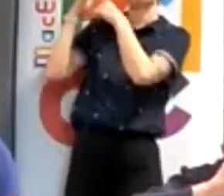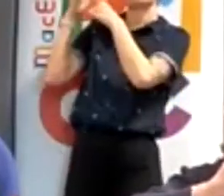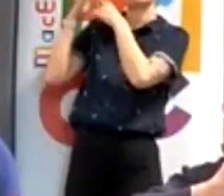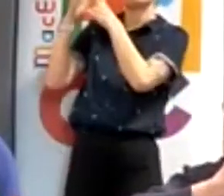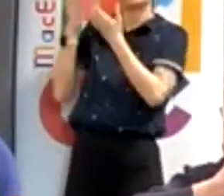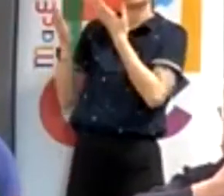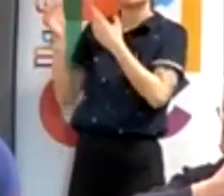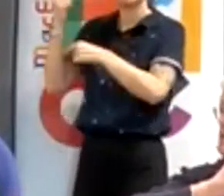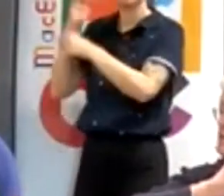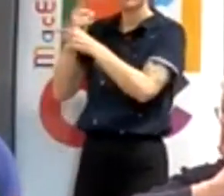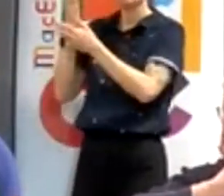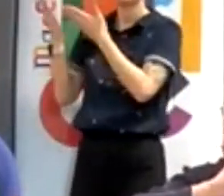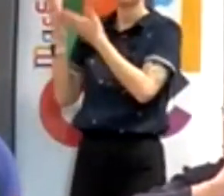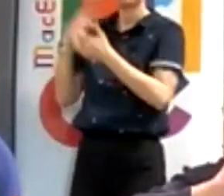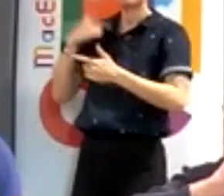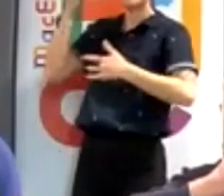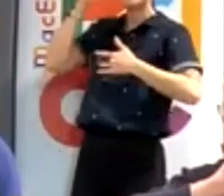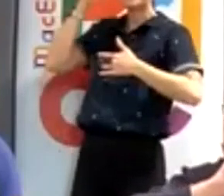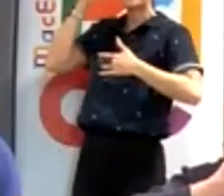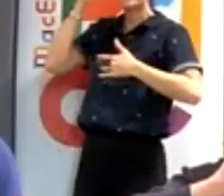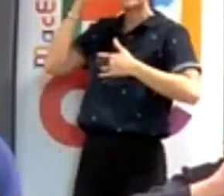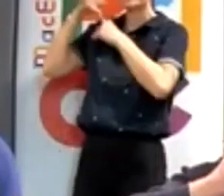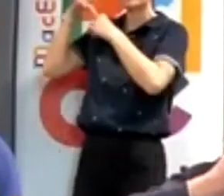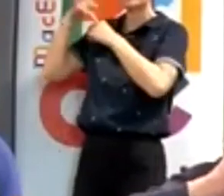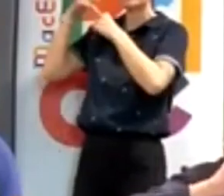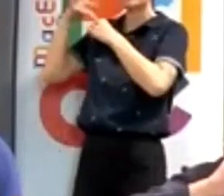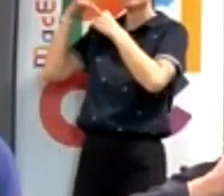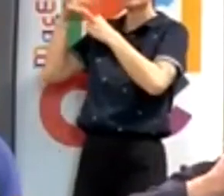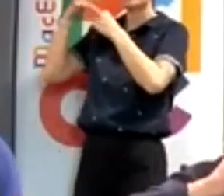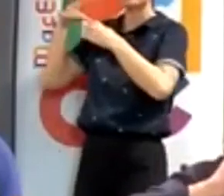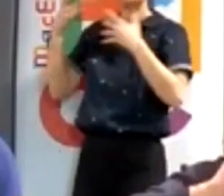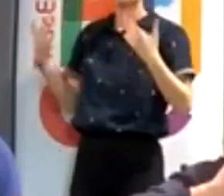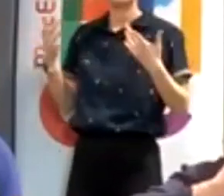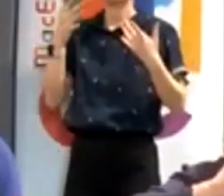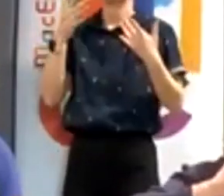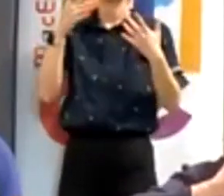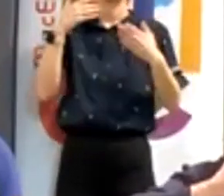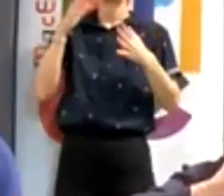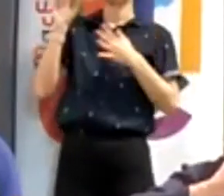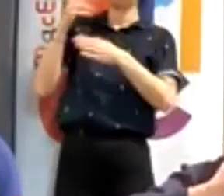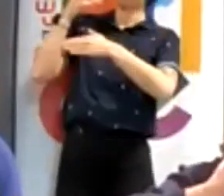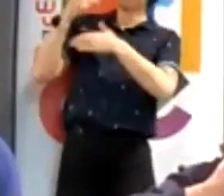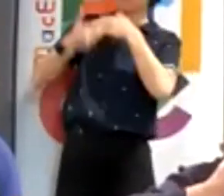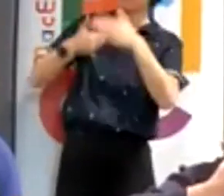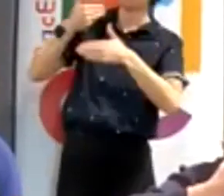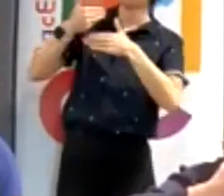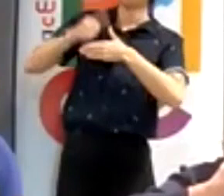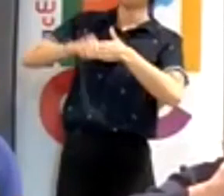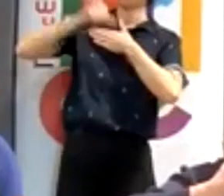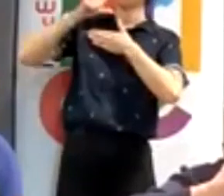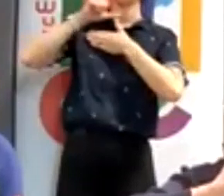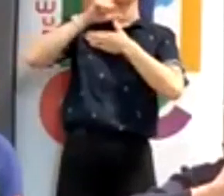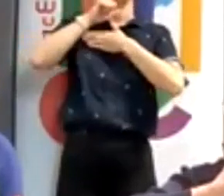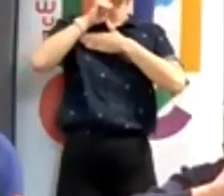wrong, maybe I really was as sick as everyone said. Didn't think so. And the process of pride for me has been